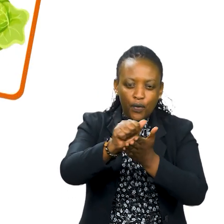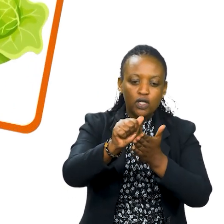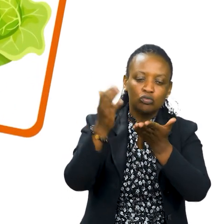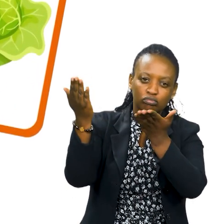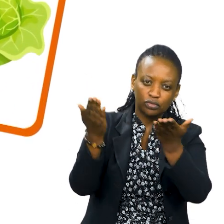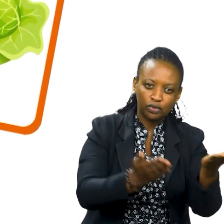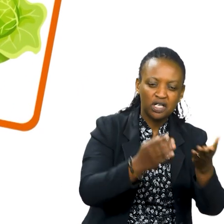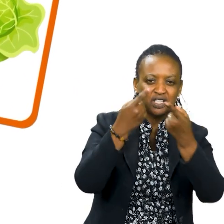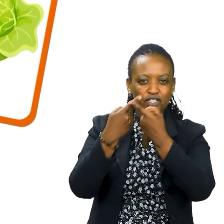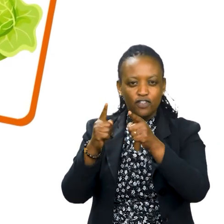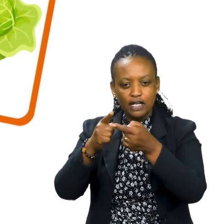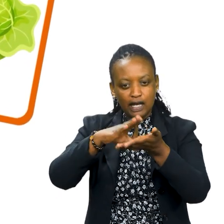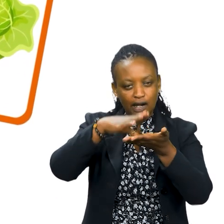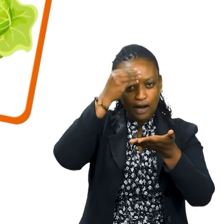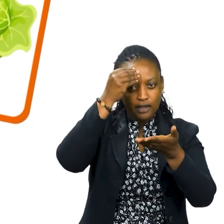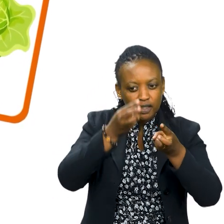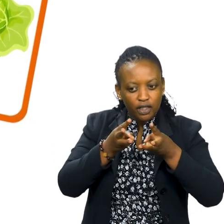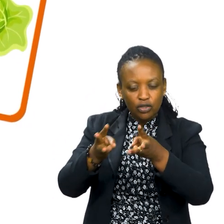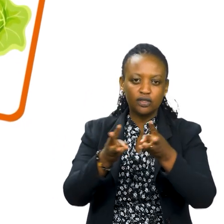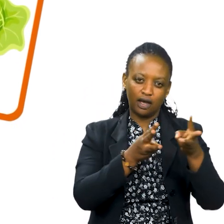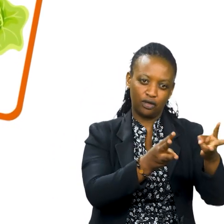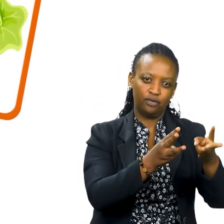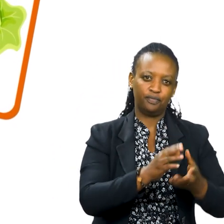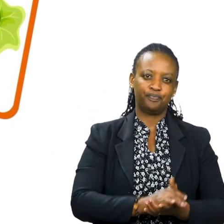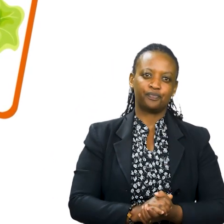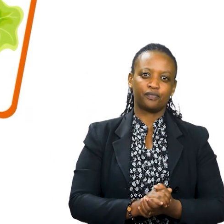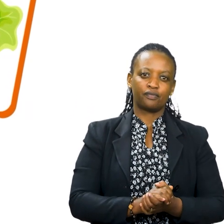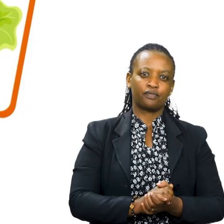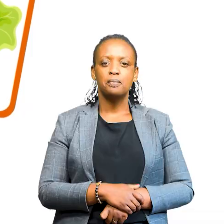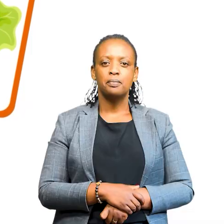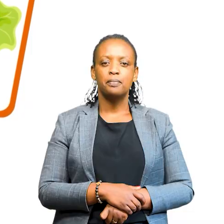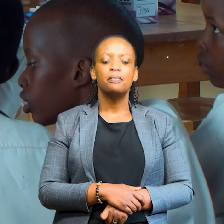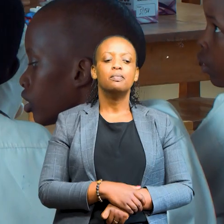and printed, to accommodate different learning styles.